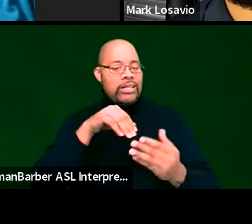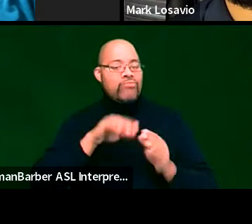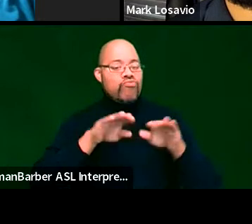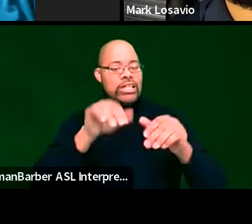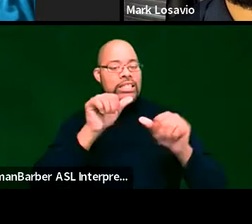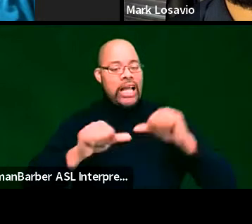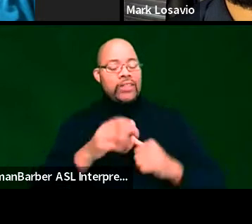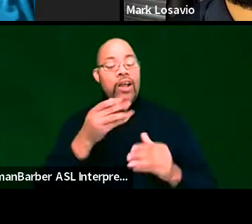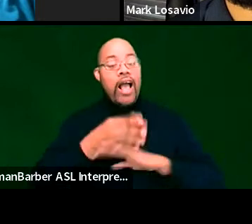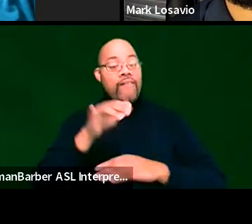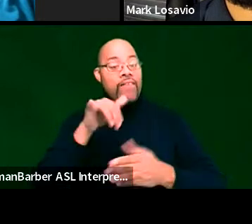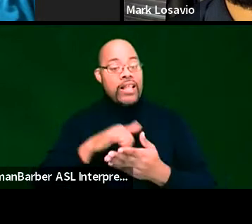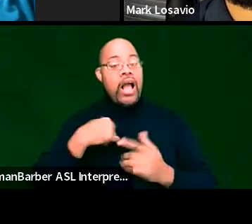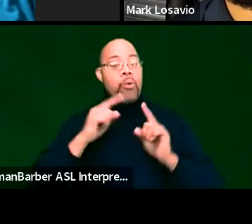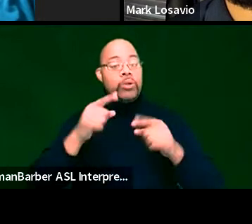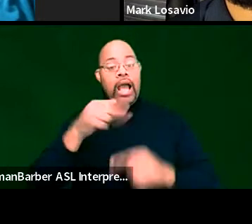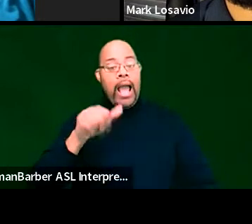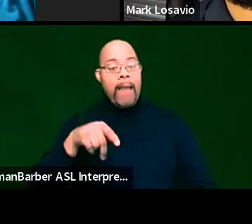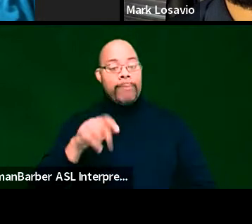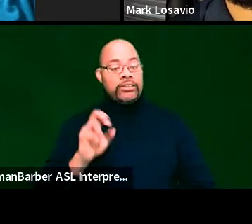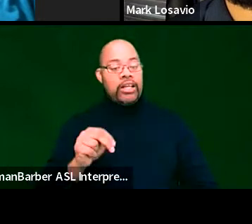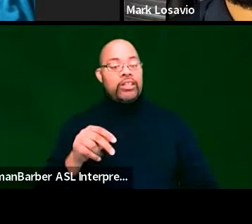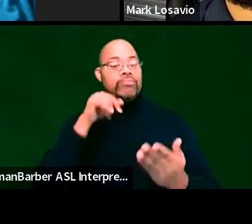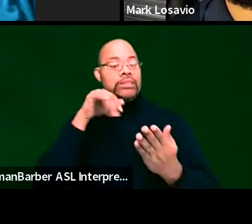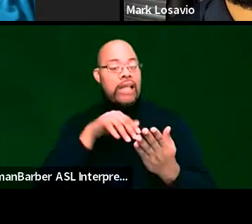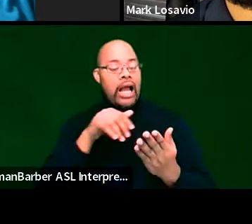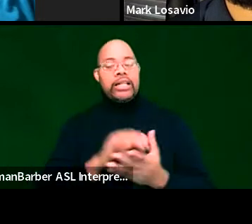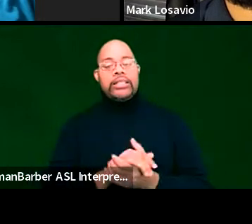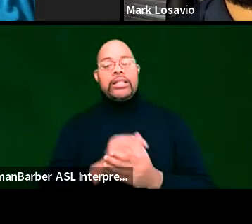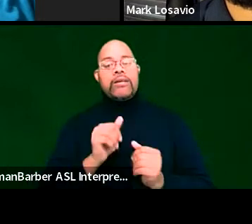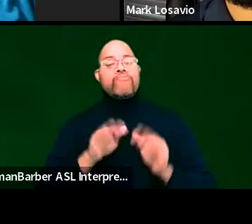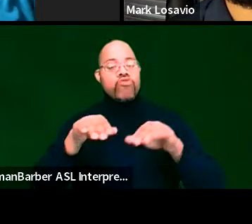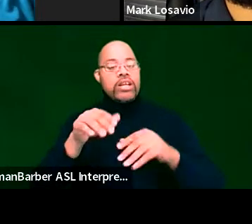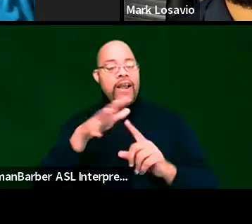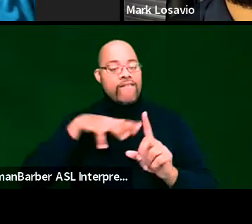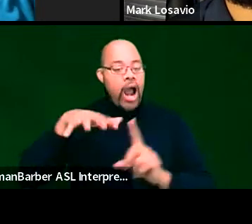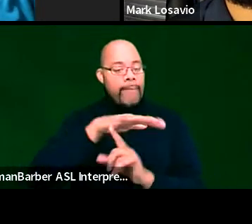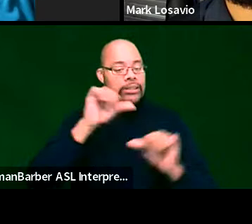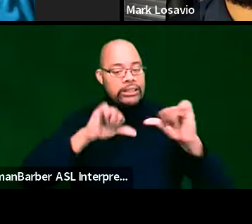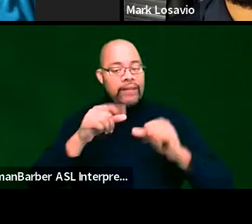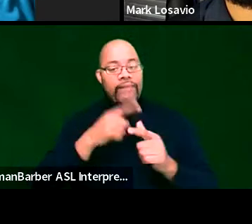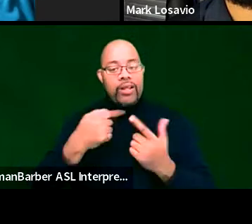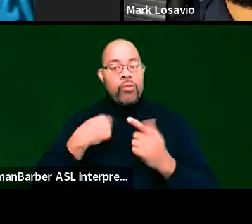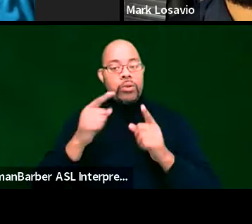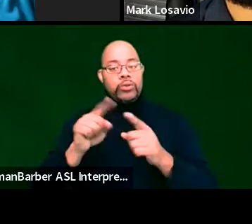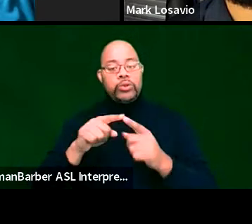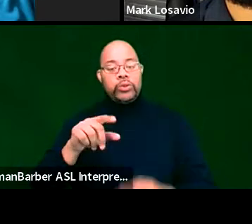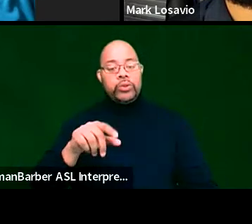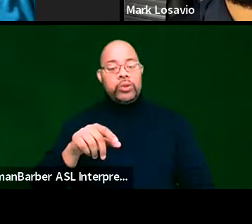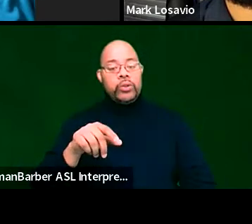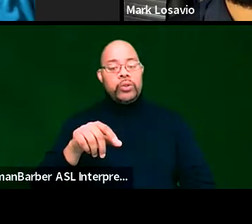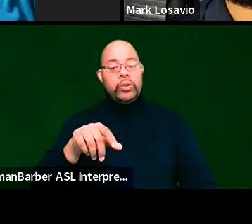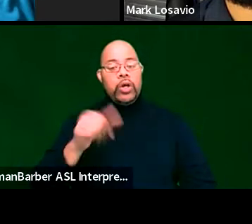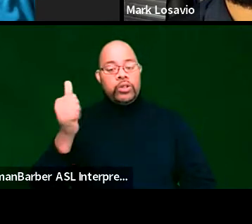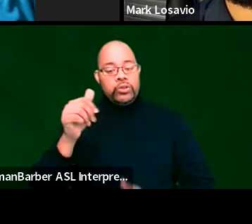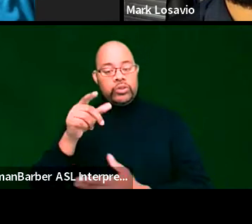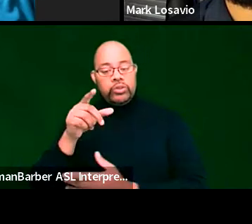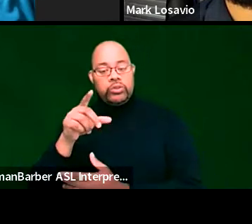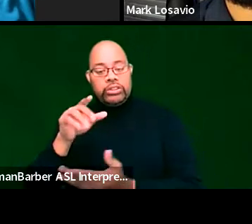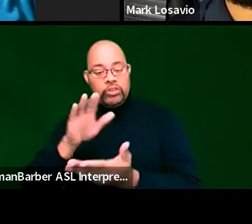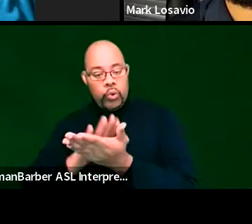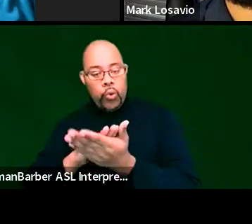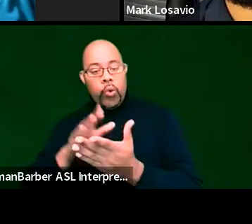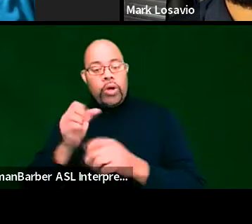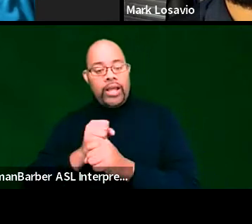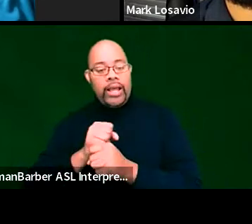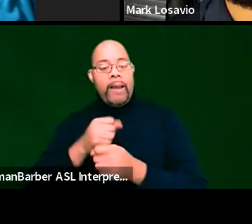science. So after that, I went to Hampton to study marine and environmental science, and then went to Dell State to continue on and get a master's